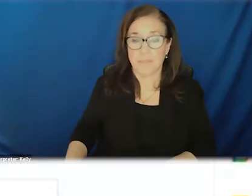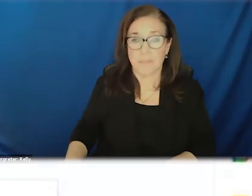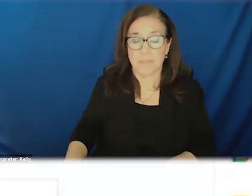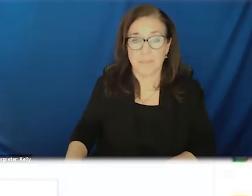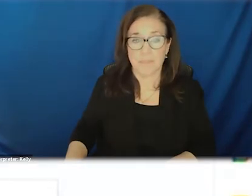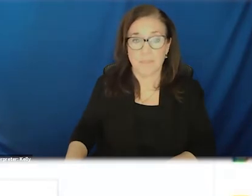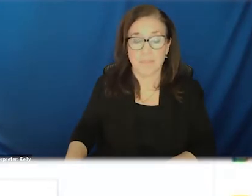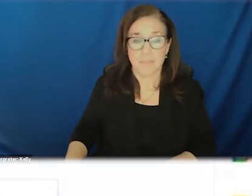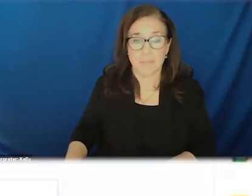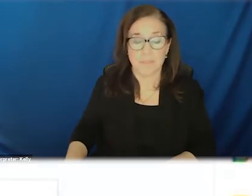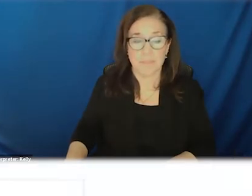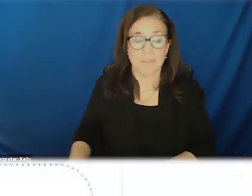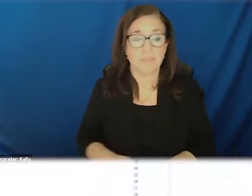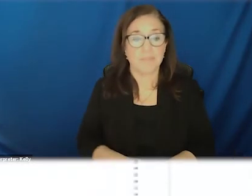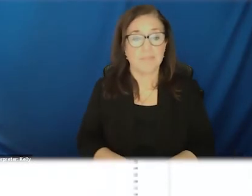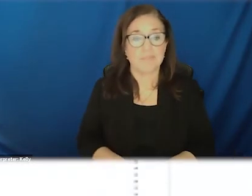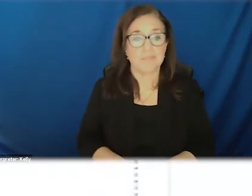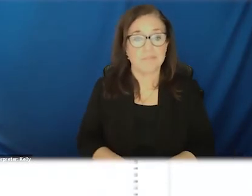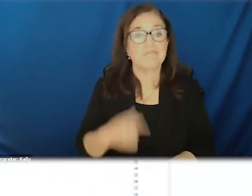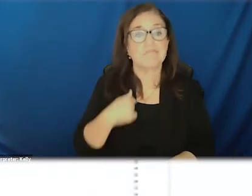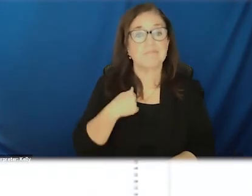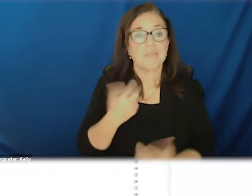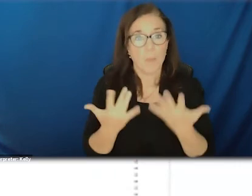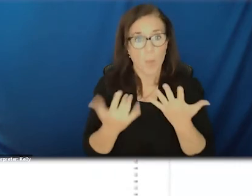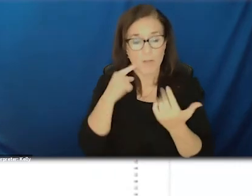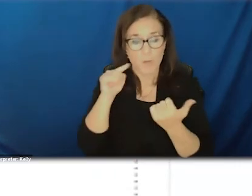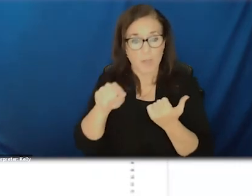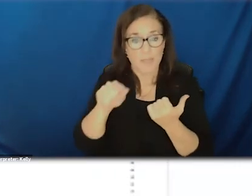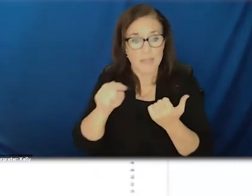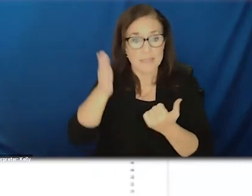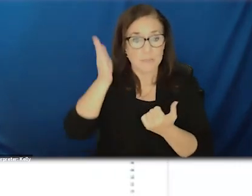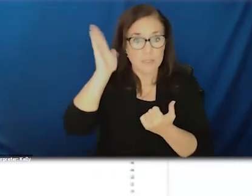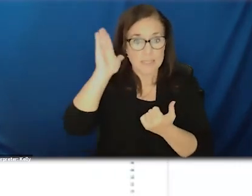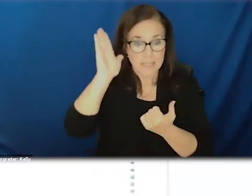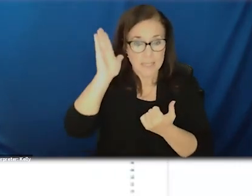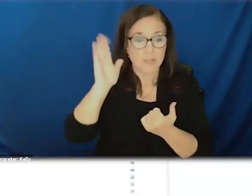I'm just waiting for our presentation to go into present mode.